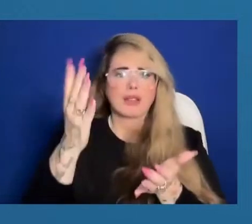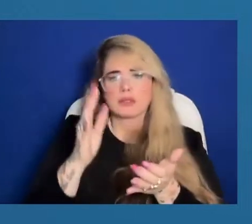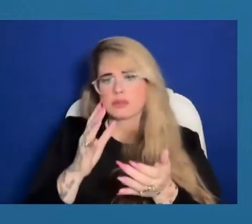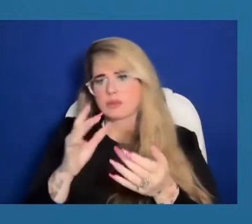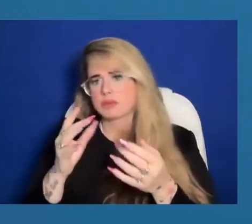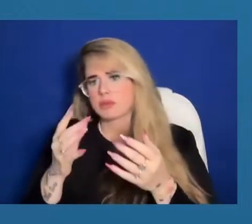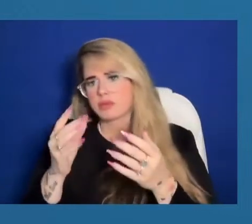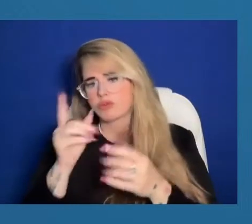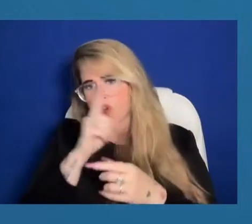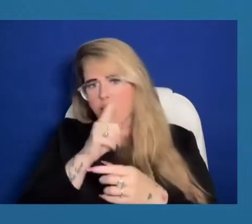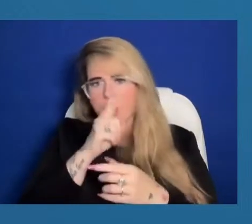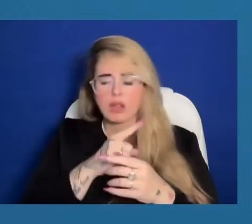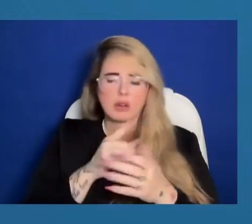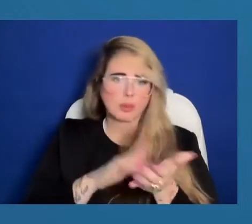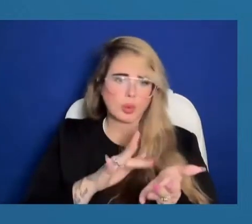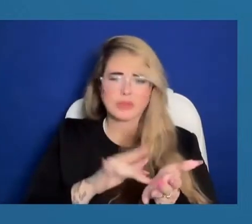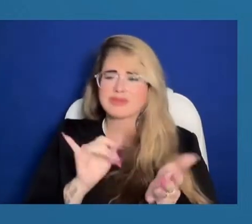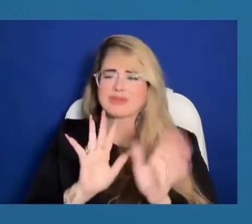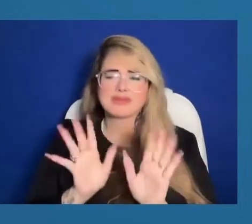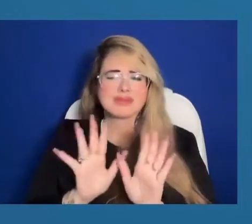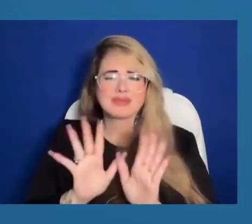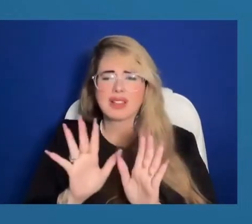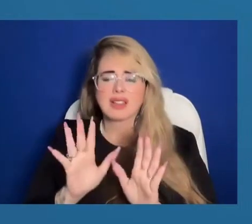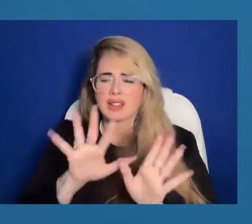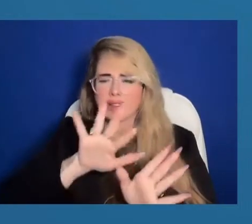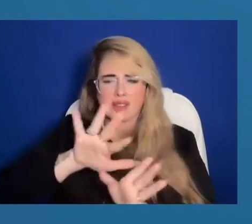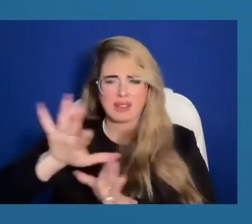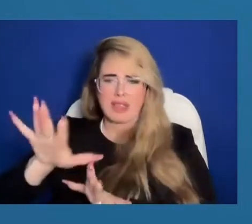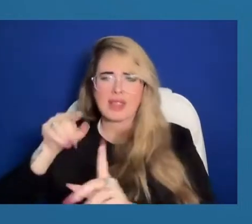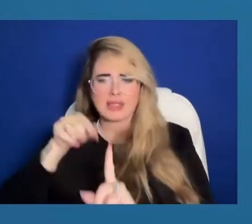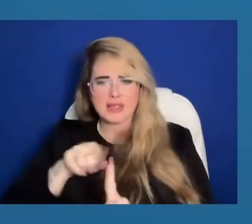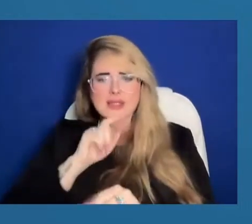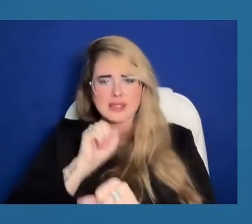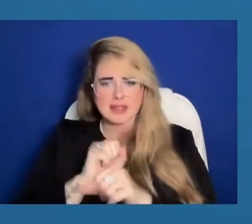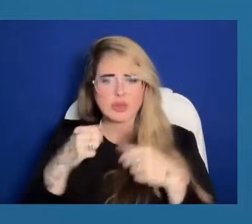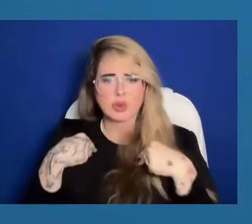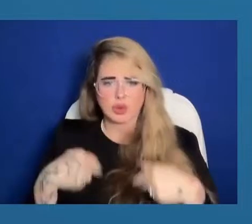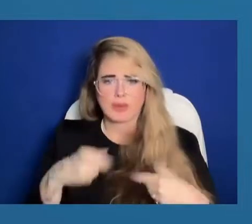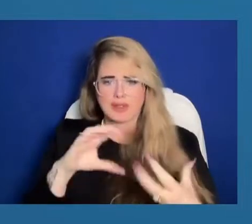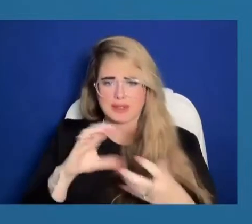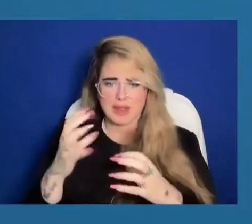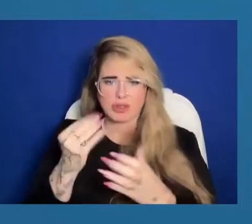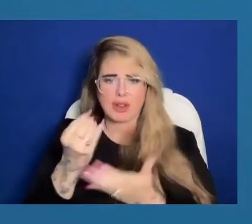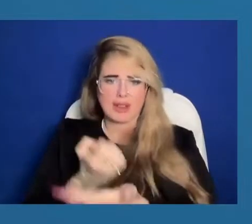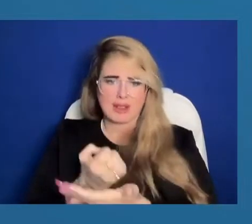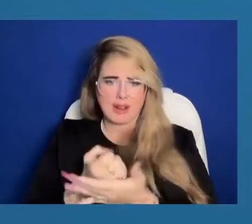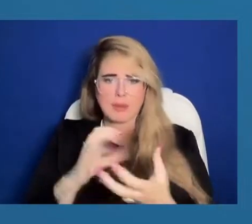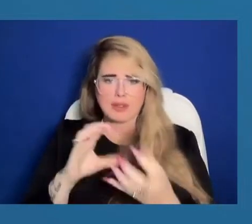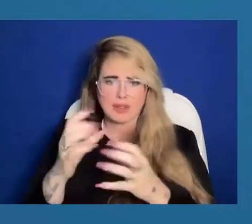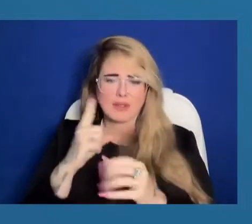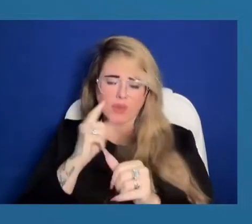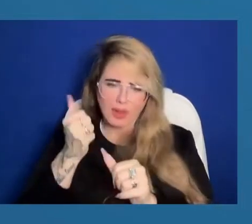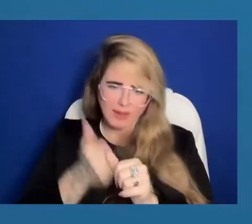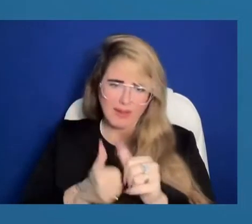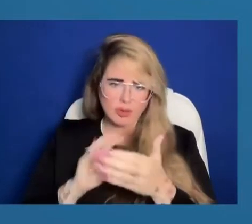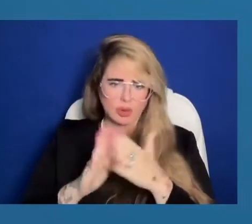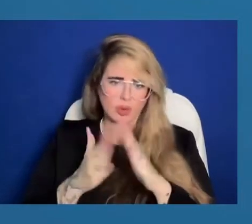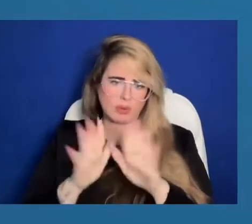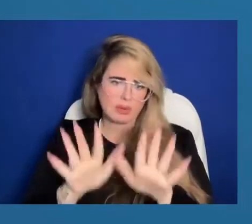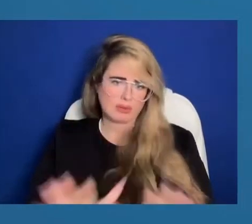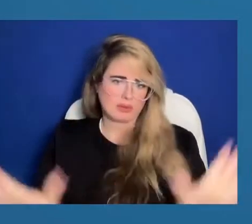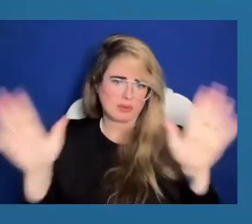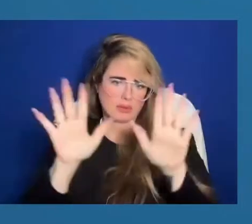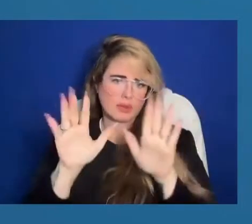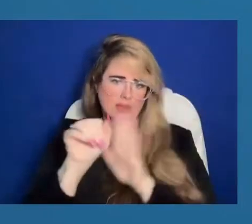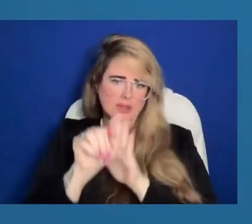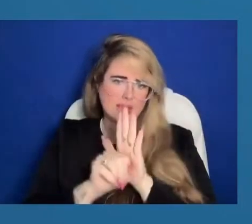is a human disaster, but it is also an economic disaster for every community across the state of